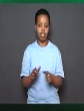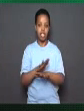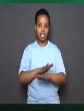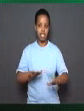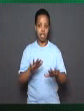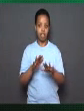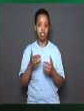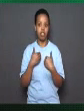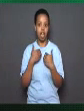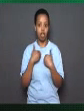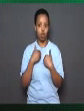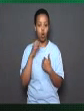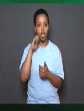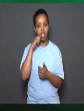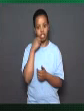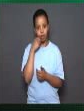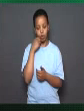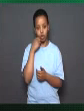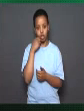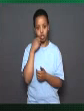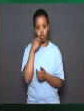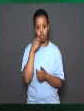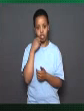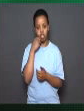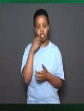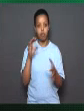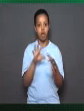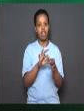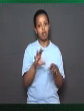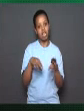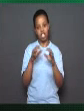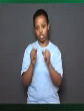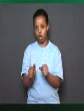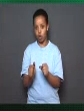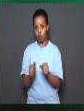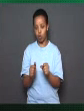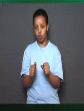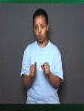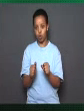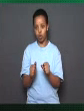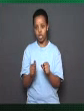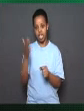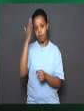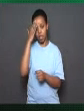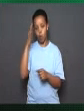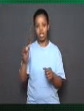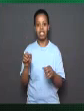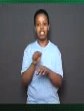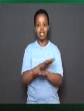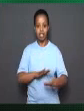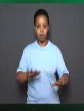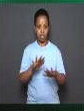sites, enzymes can only bind with a specific substrate or